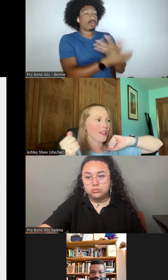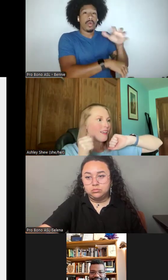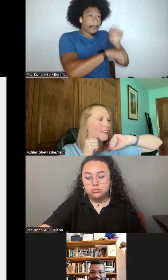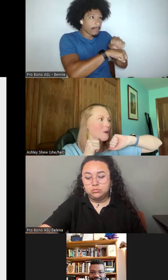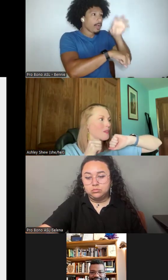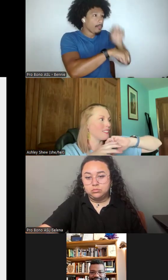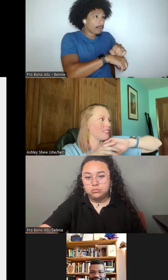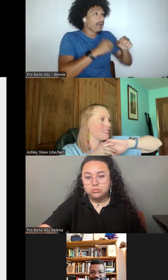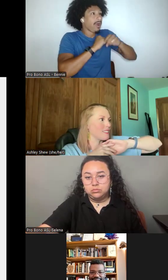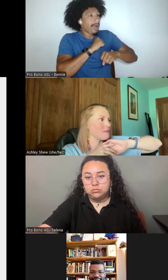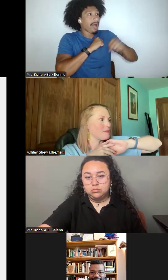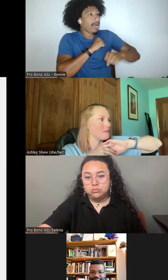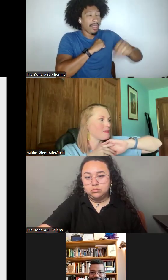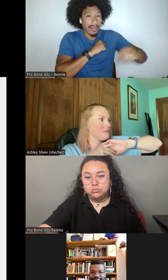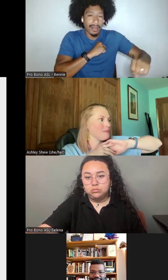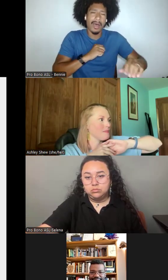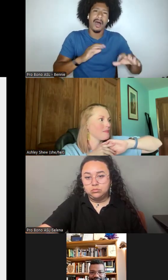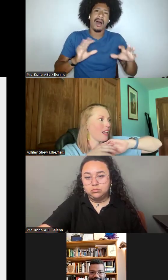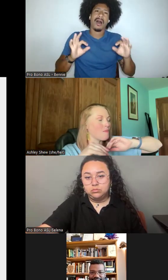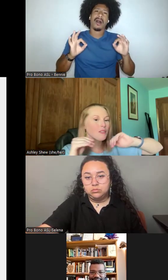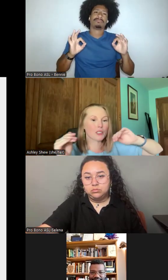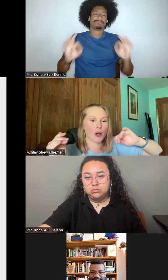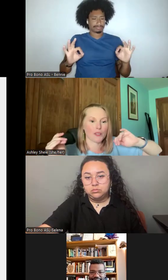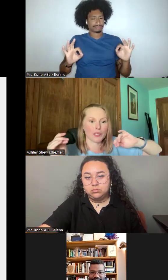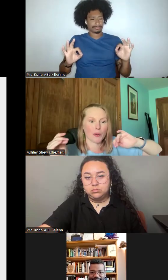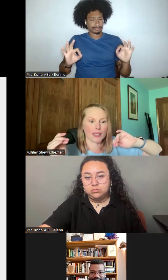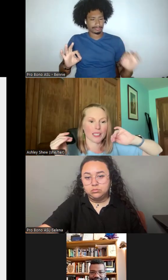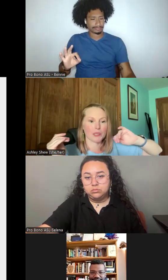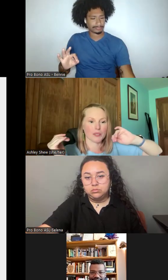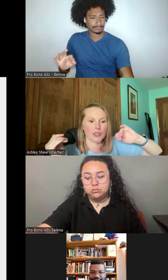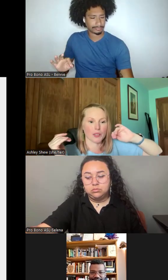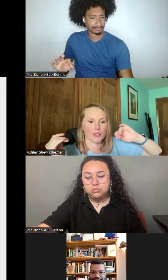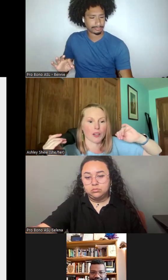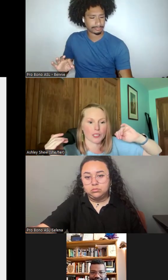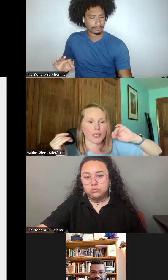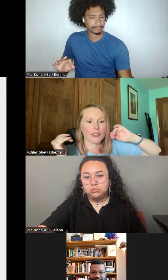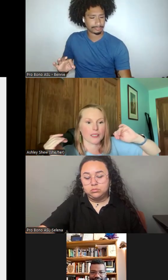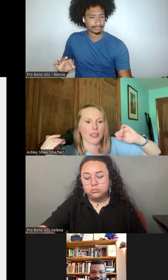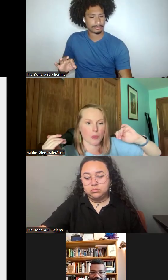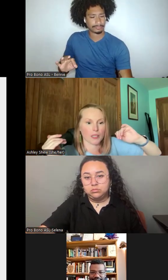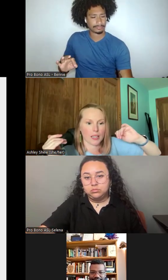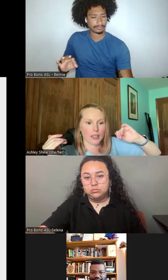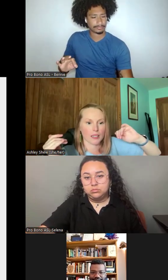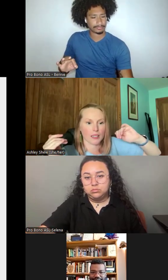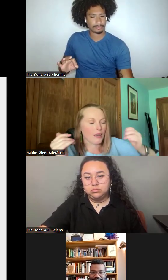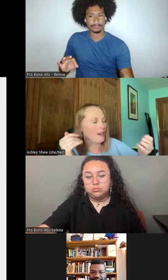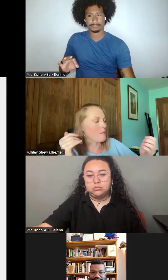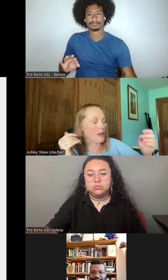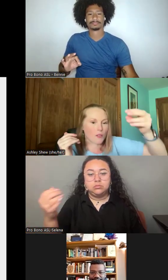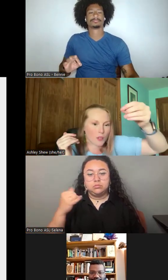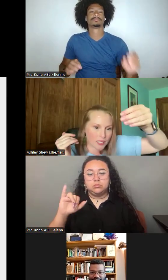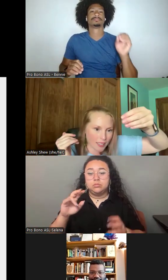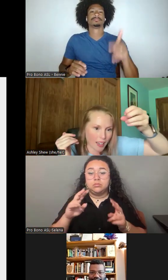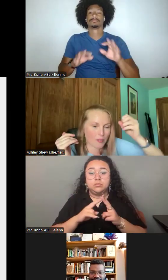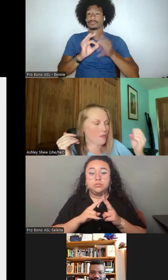time. This is, I have privilege in all of these ways, and I'm still very, very frustrated as a cyborg today. I